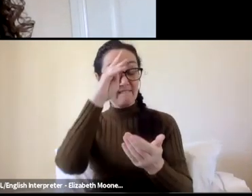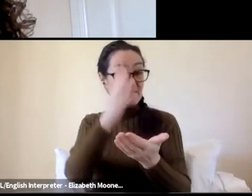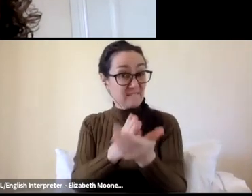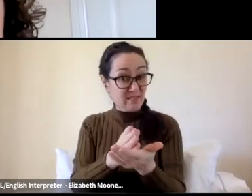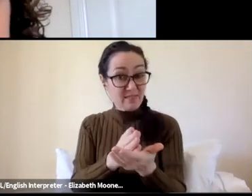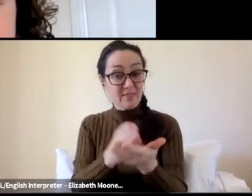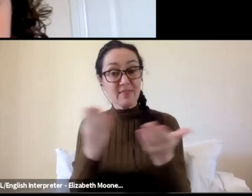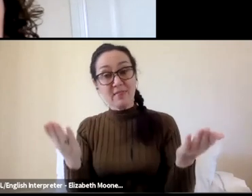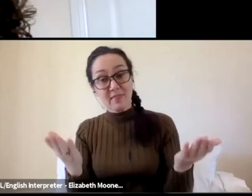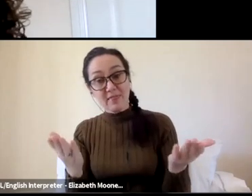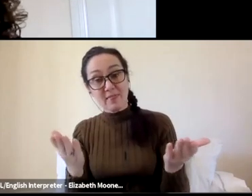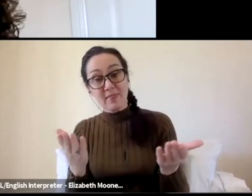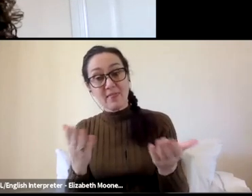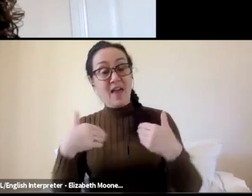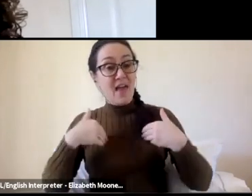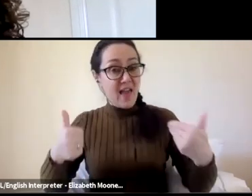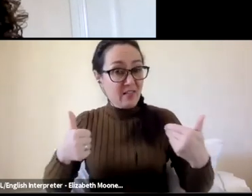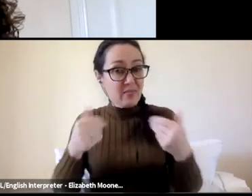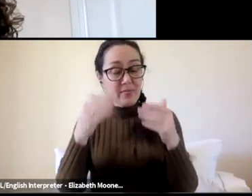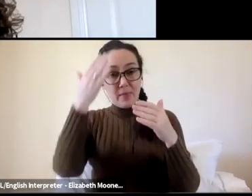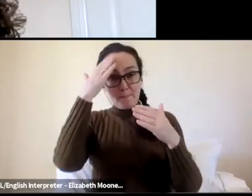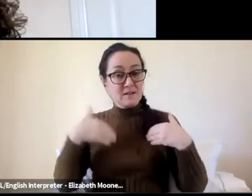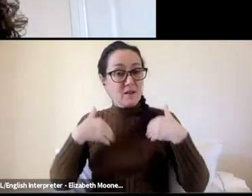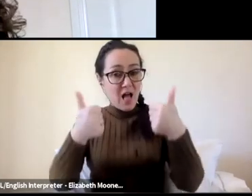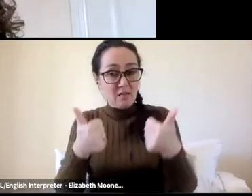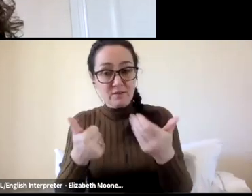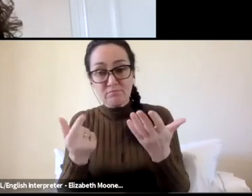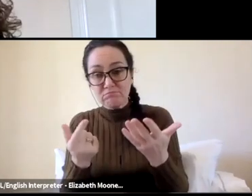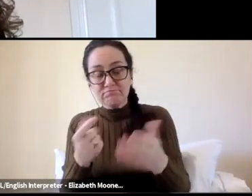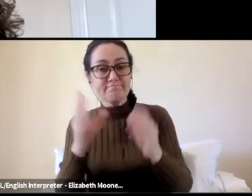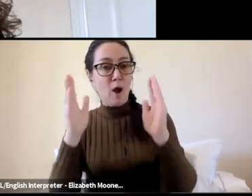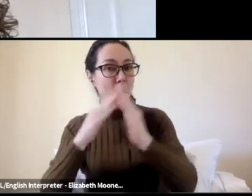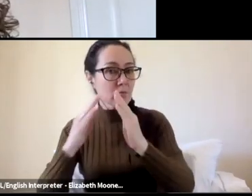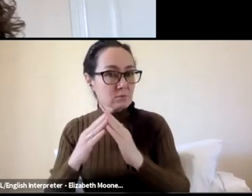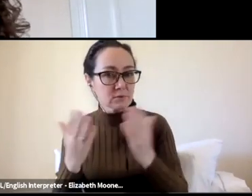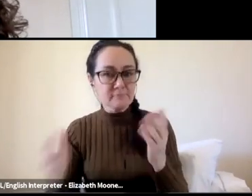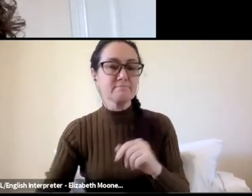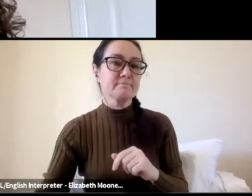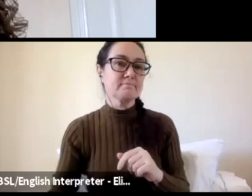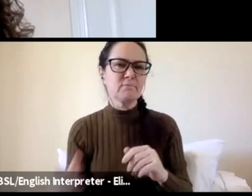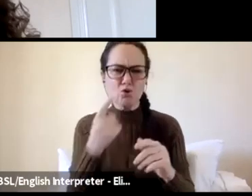security. So do take a look at that and see where you feel like you fit the most.